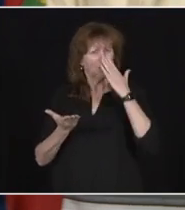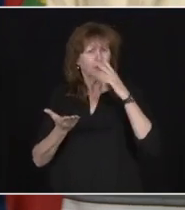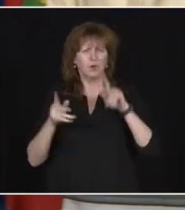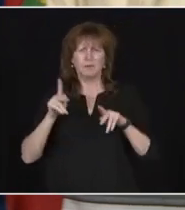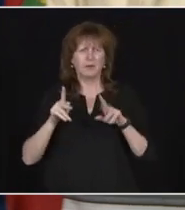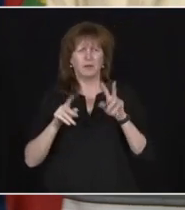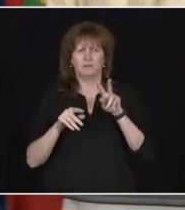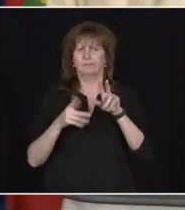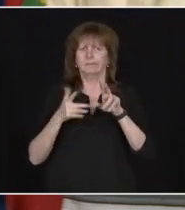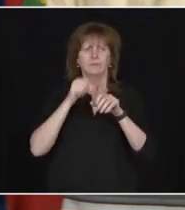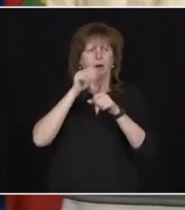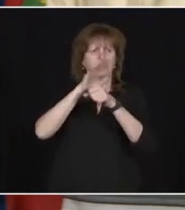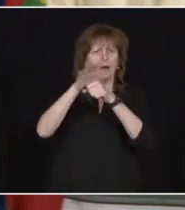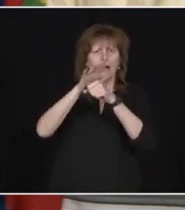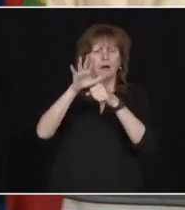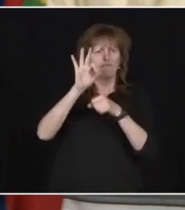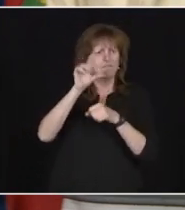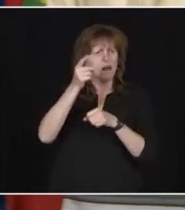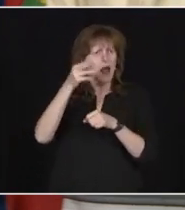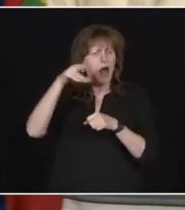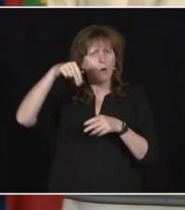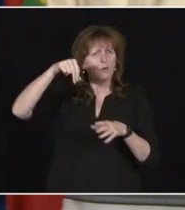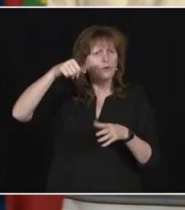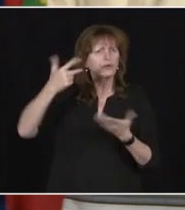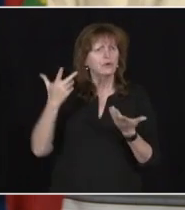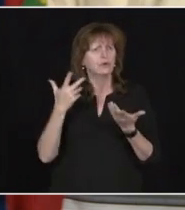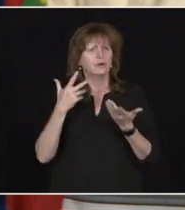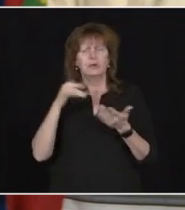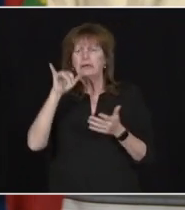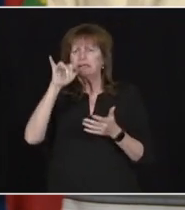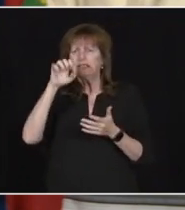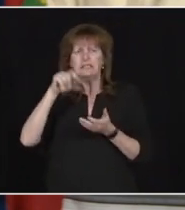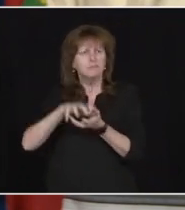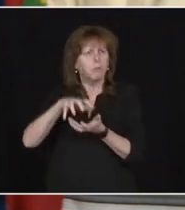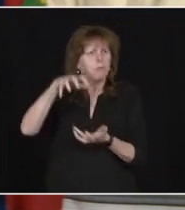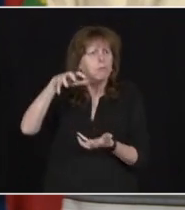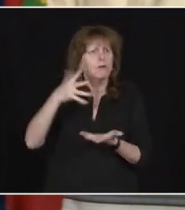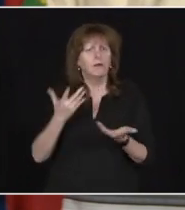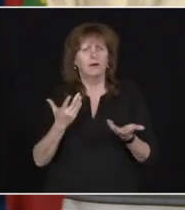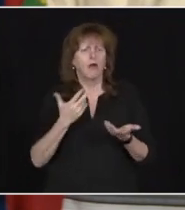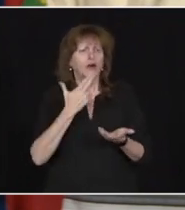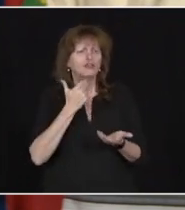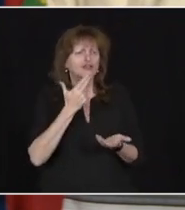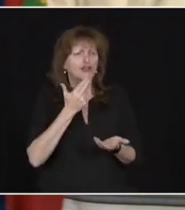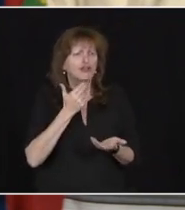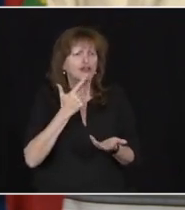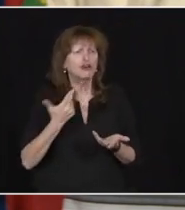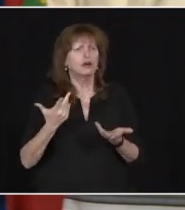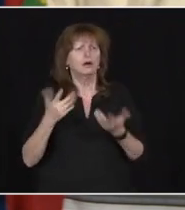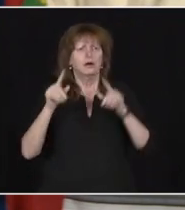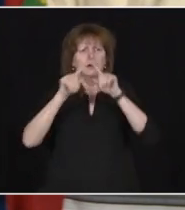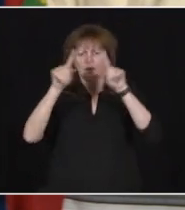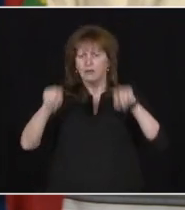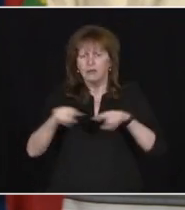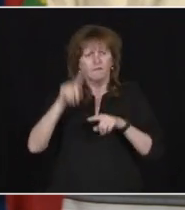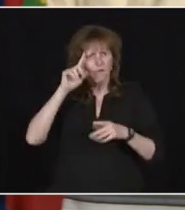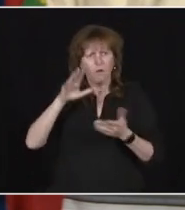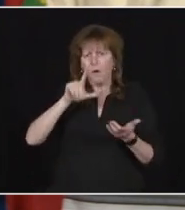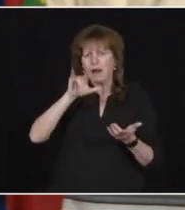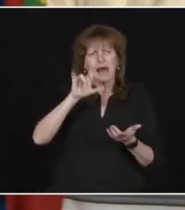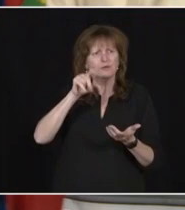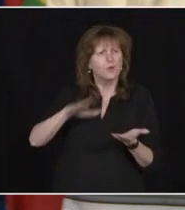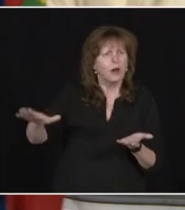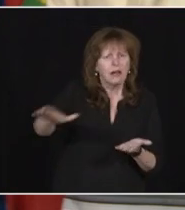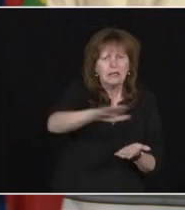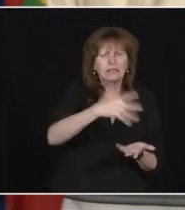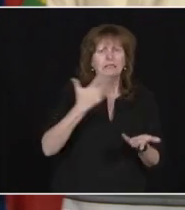flour, yeast, and sugar, to disinfecting wipes and toilet paper. I know these shortages are top of